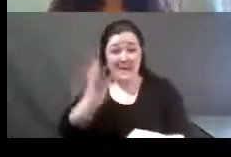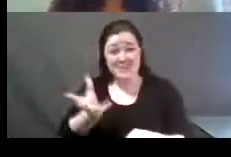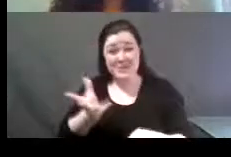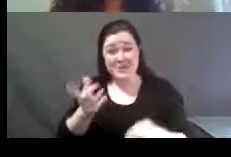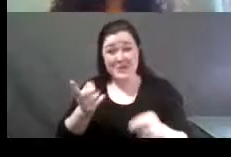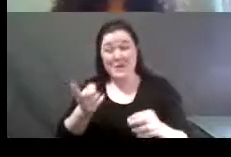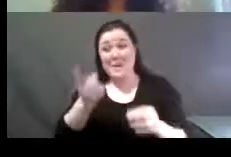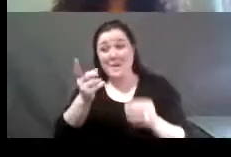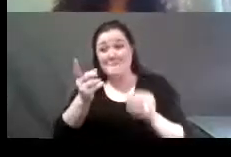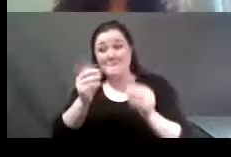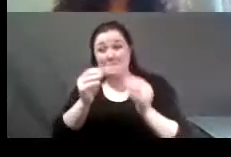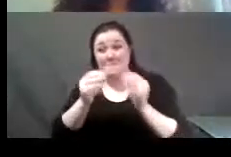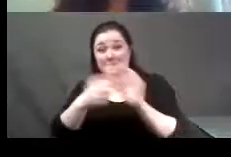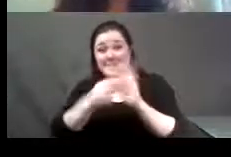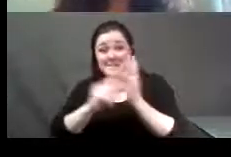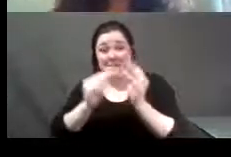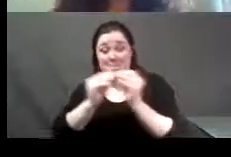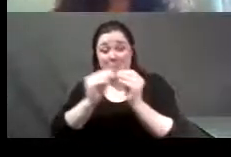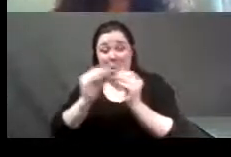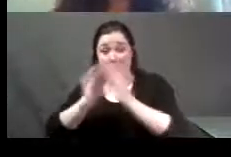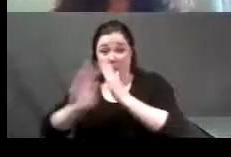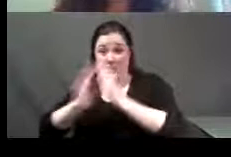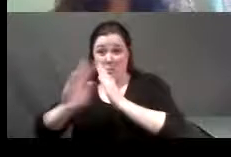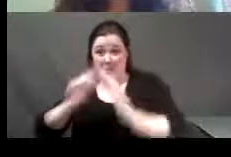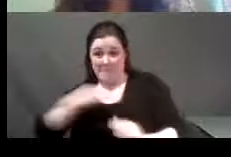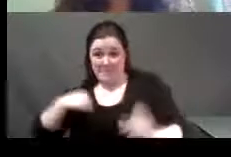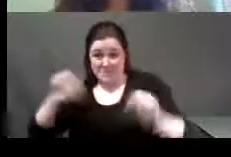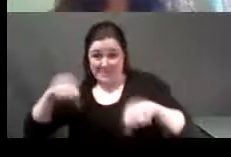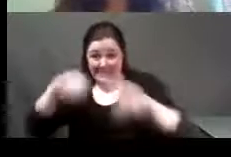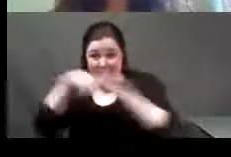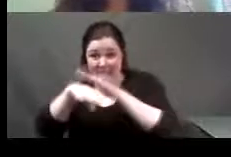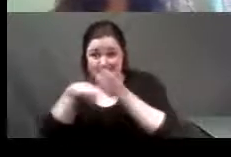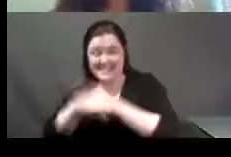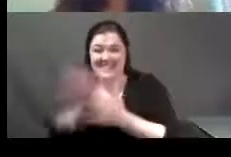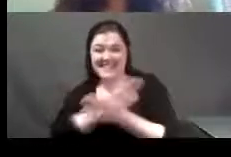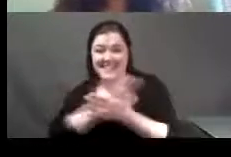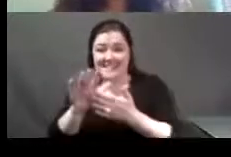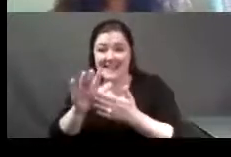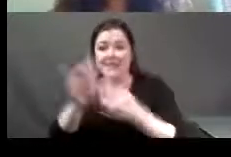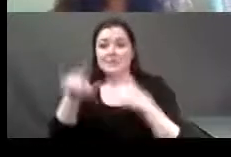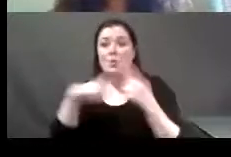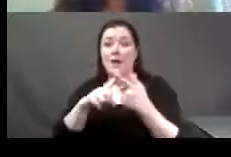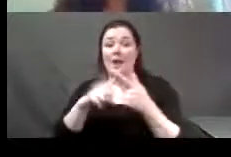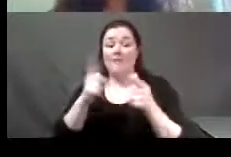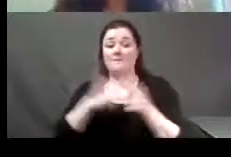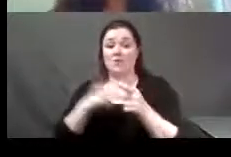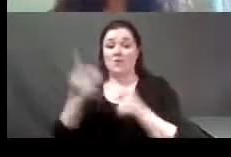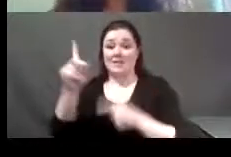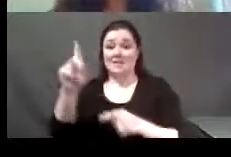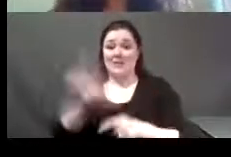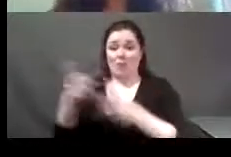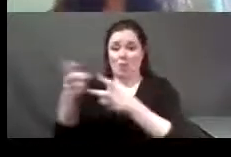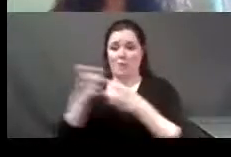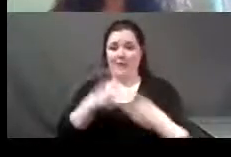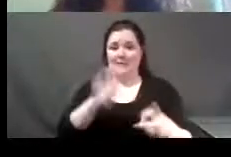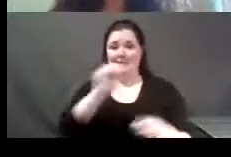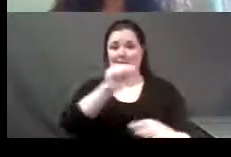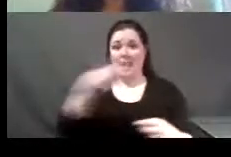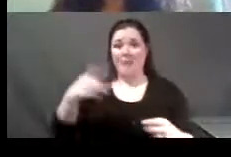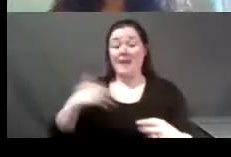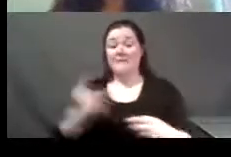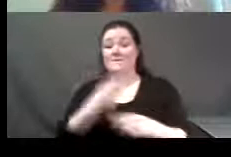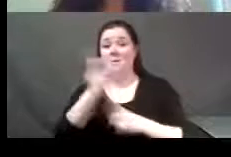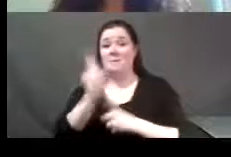access it. And what's nice is, I know when I downloaded this app, I actually got a couple minutes for free when